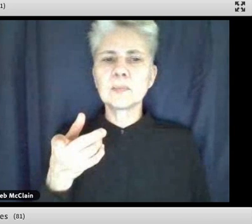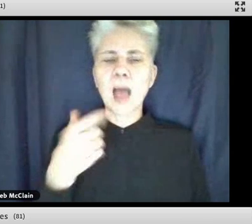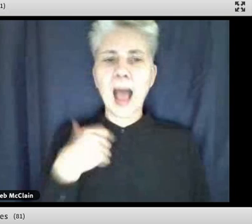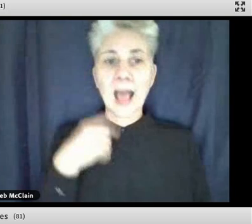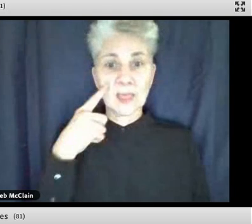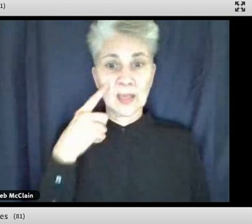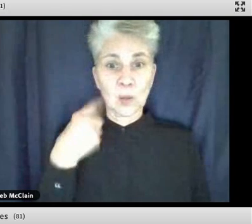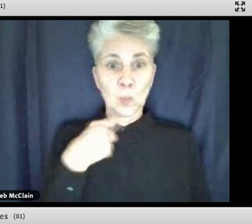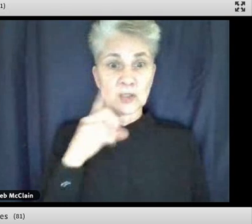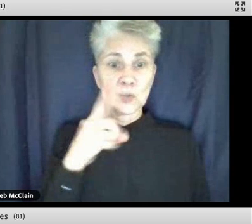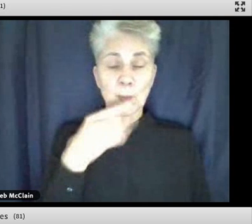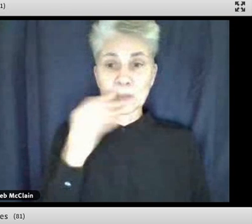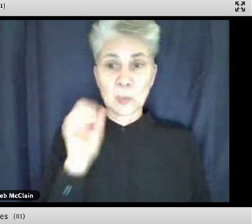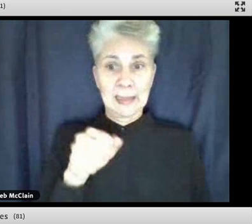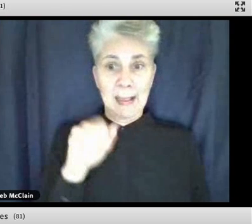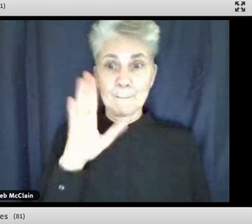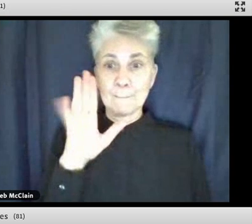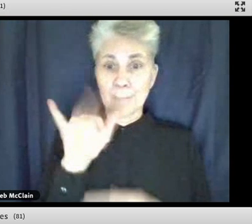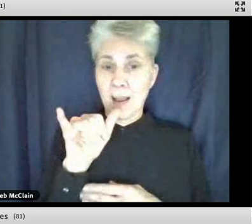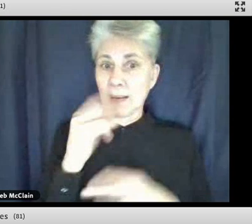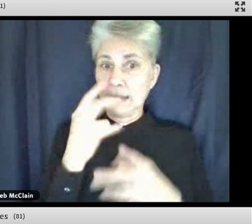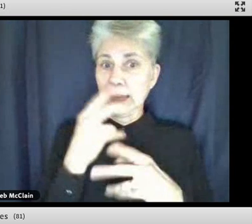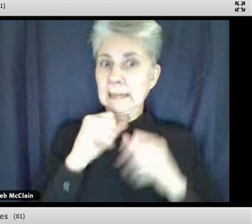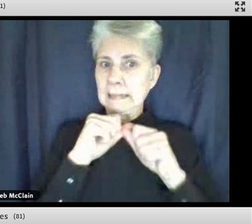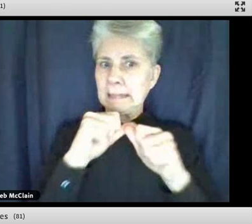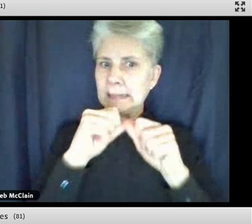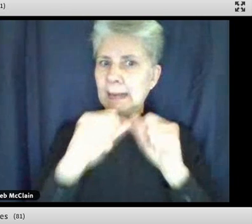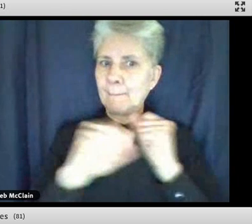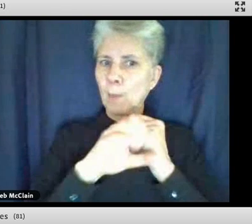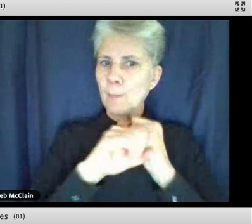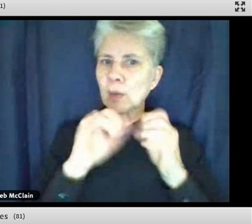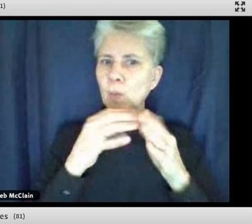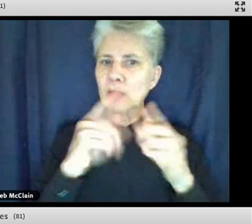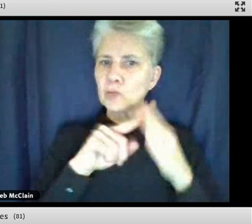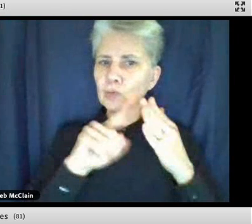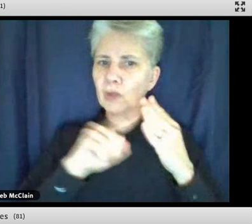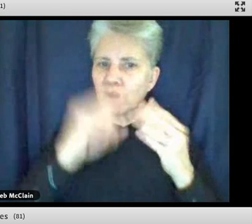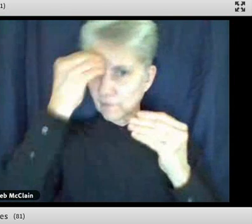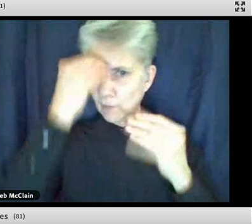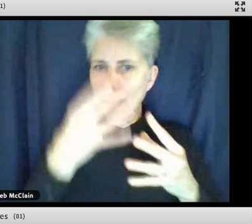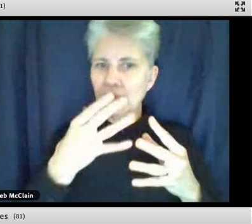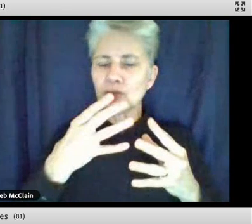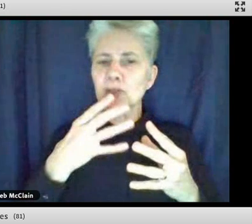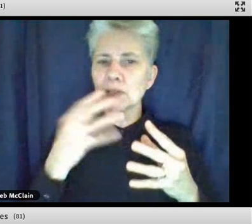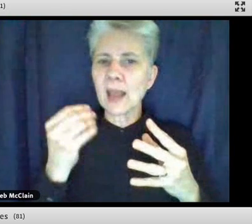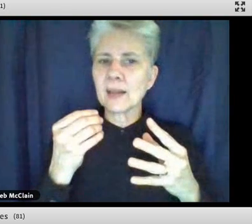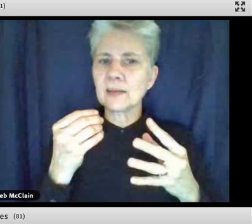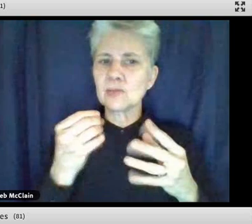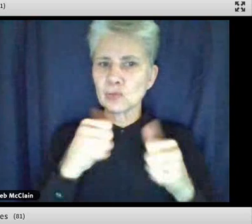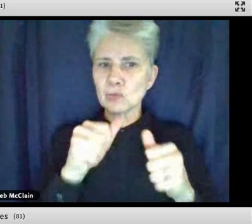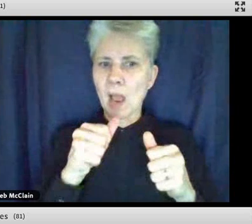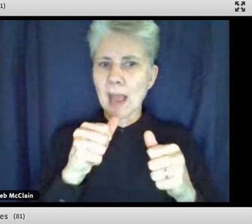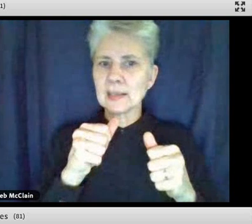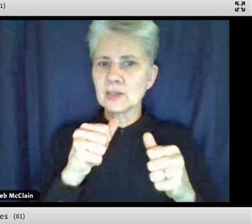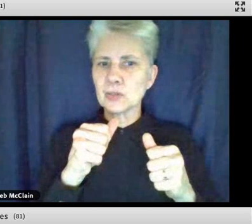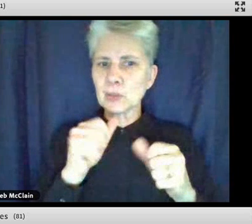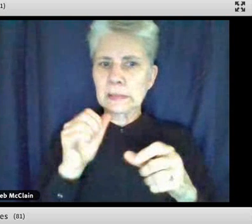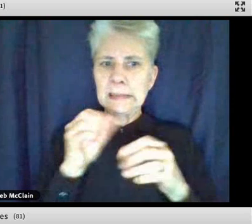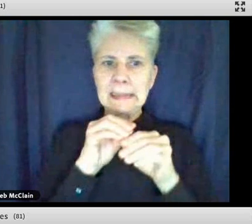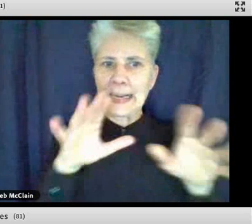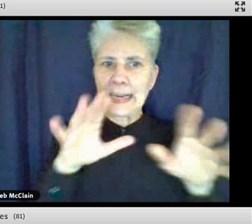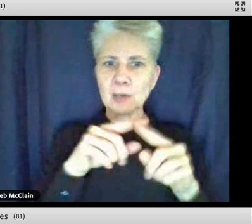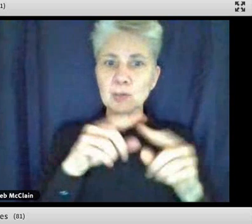just do the best we can we keep promoting these ways to check for information and try to get to as many people as we can.